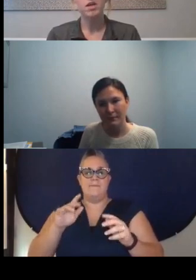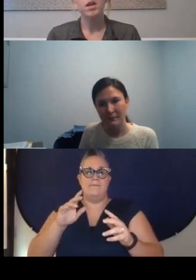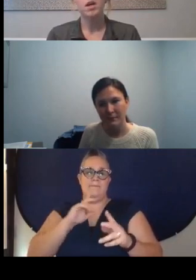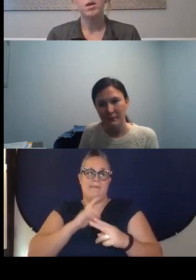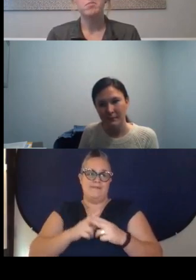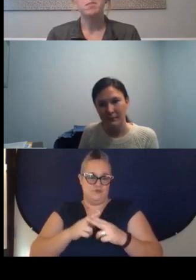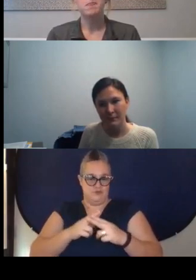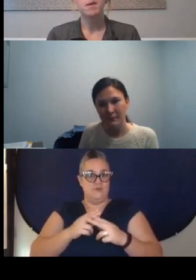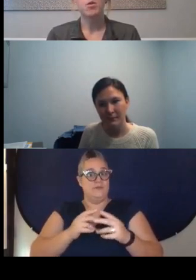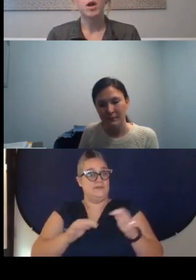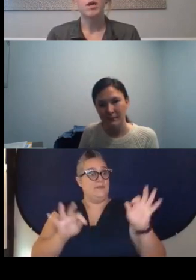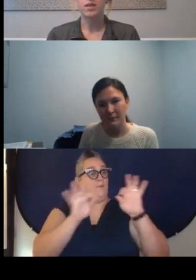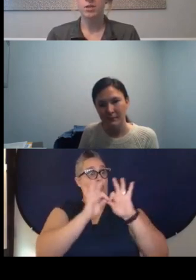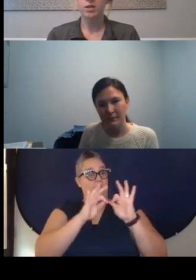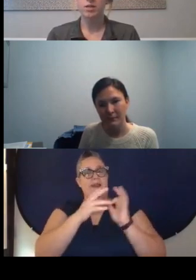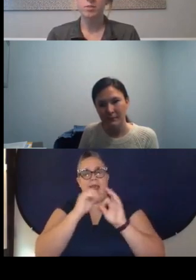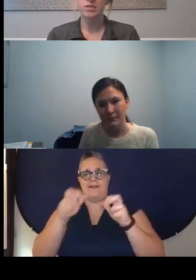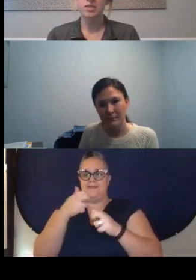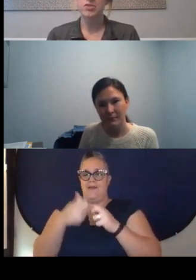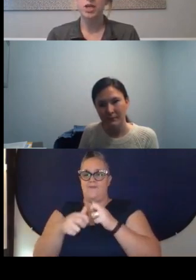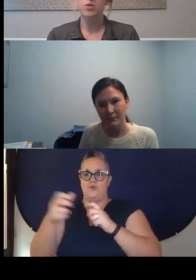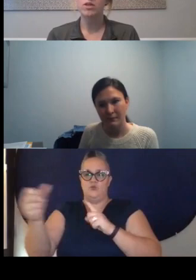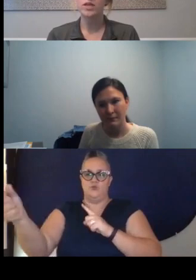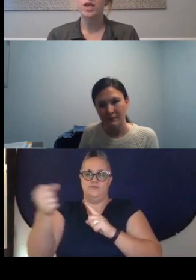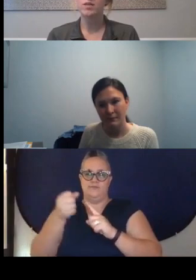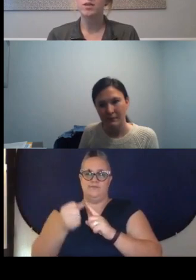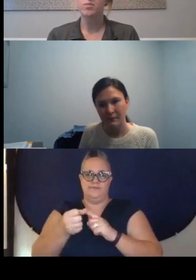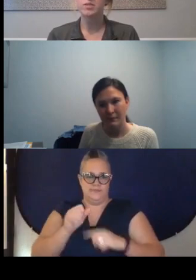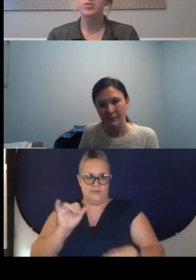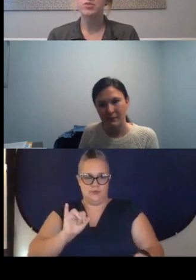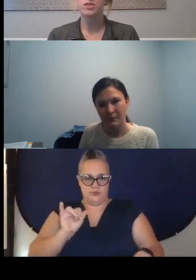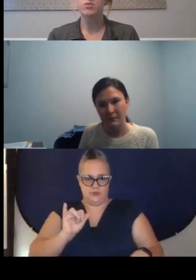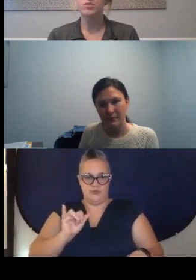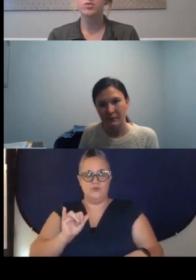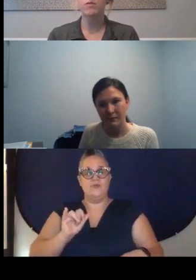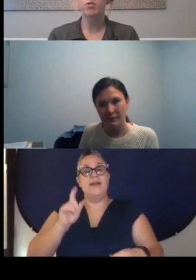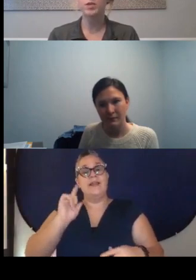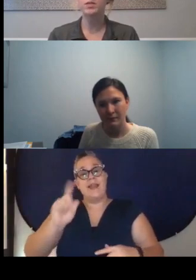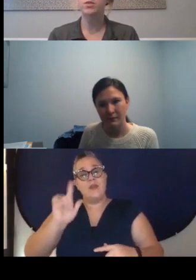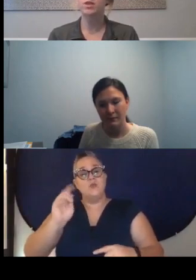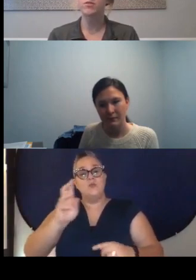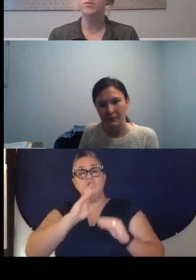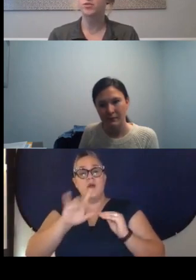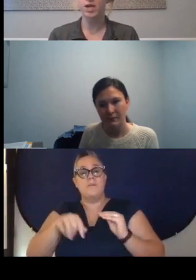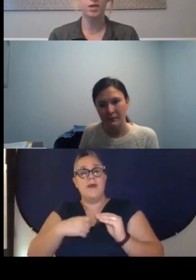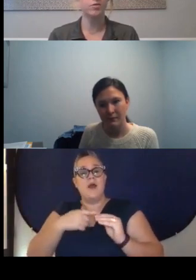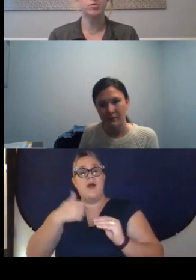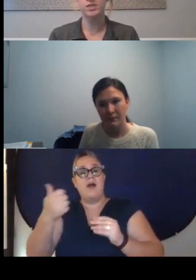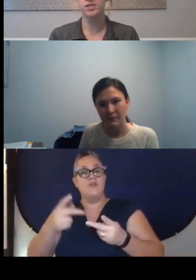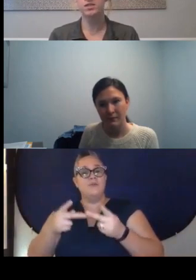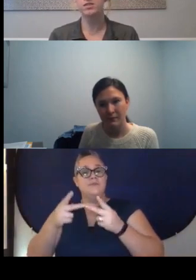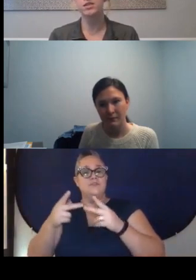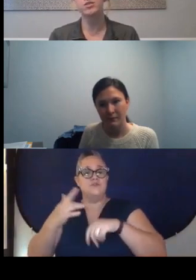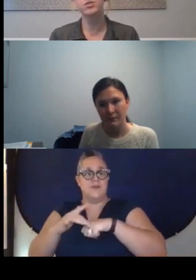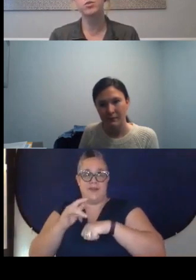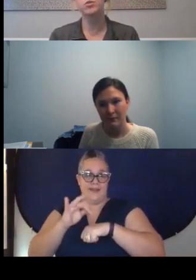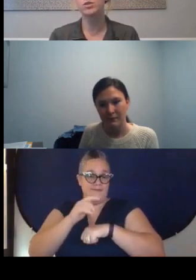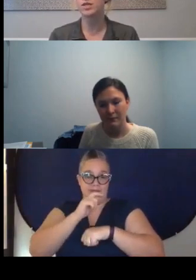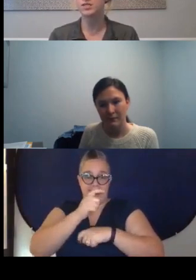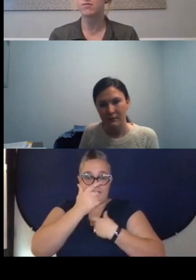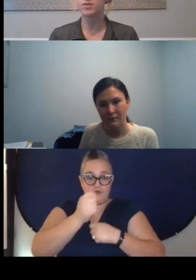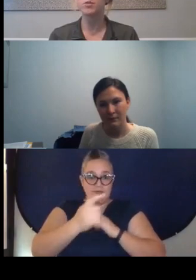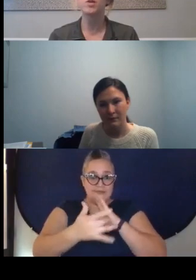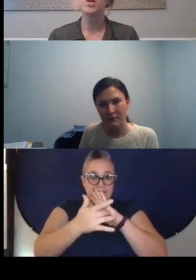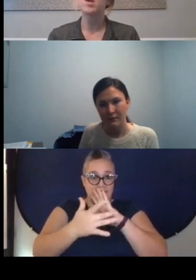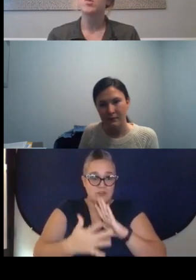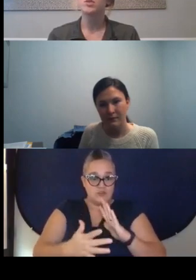well. Later on in the presentation, I will hit on the other positions that we do have open so that if you're not interested in the technician roles or